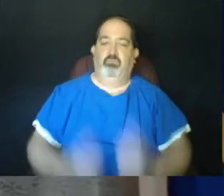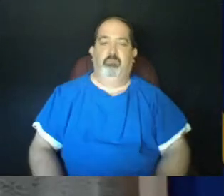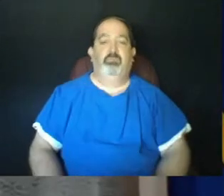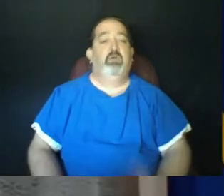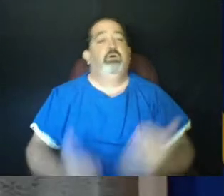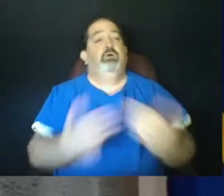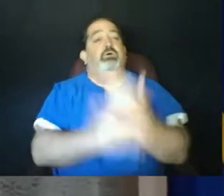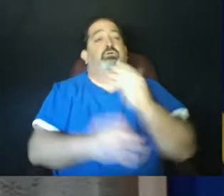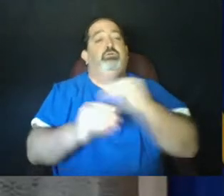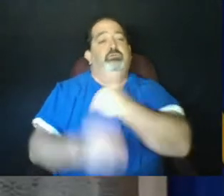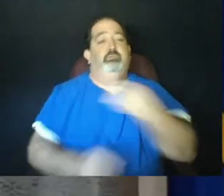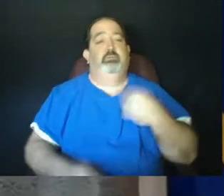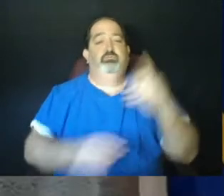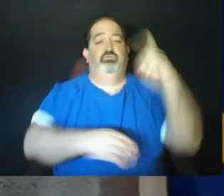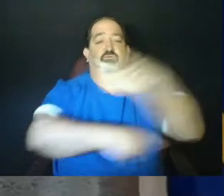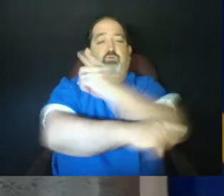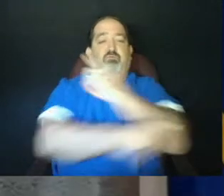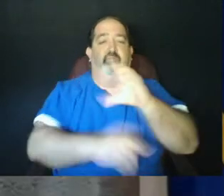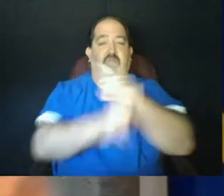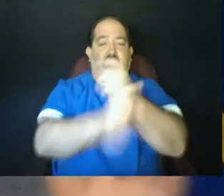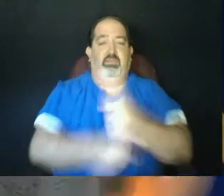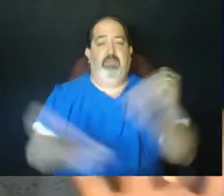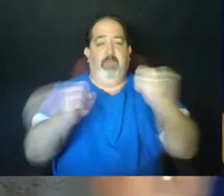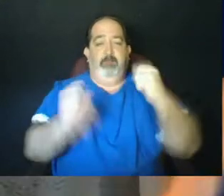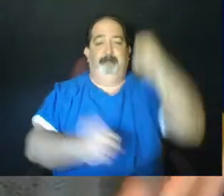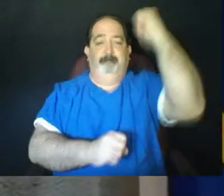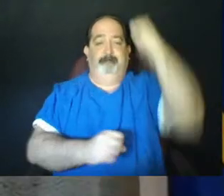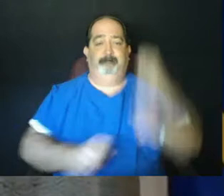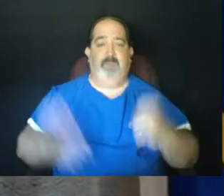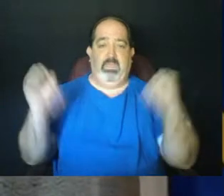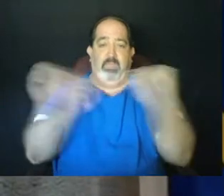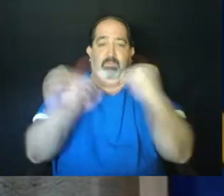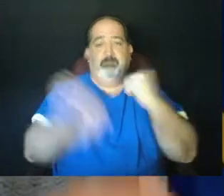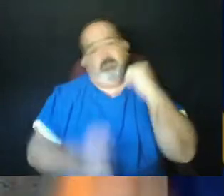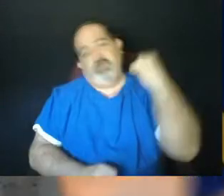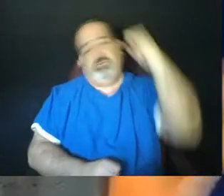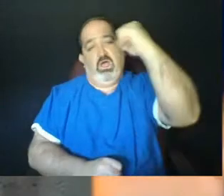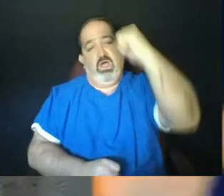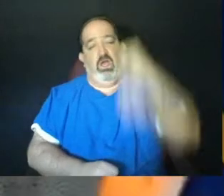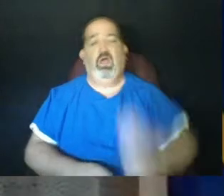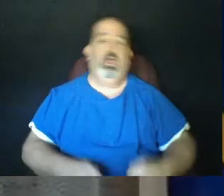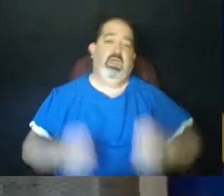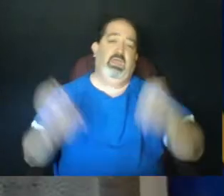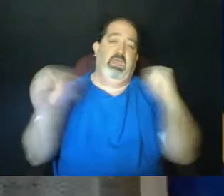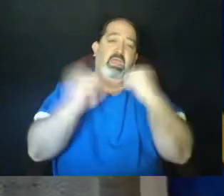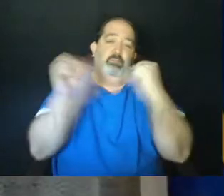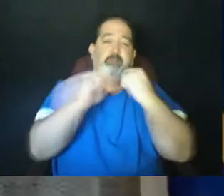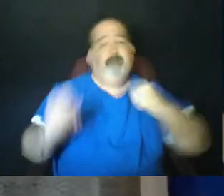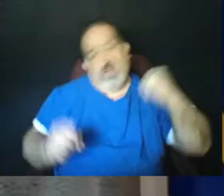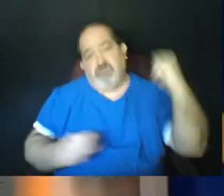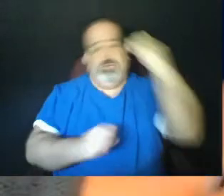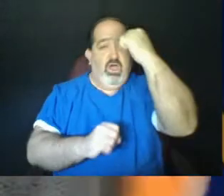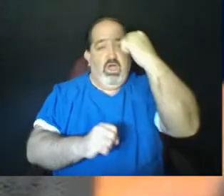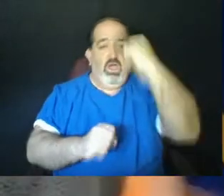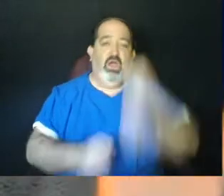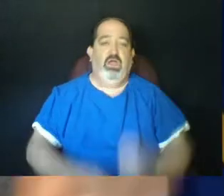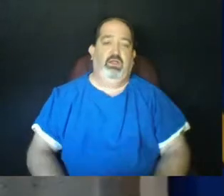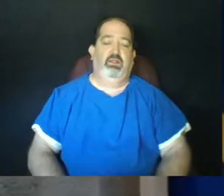For the newest companions of the Dolphin of Caid, hip hip, hip hip, hip hip.